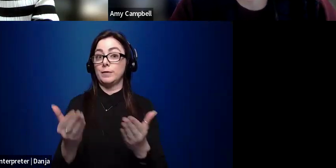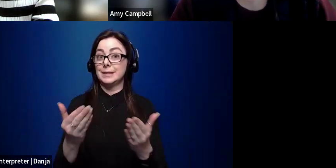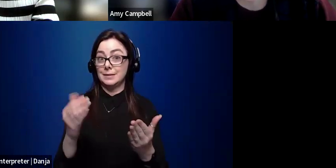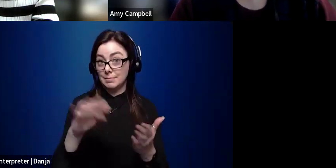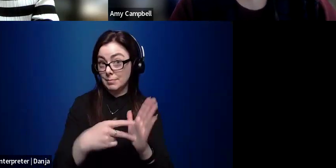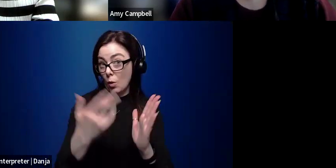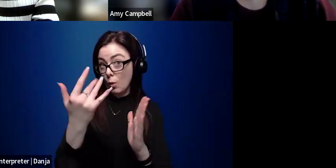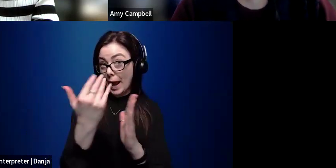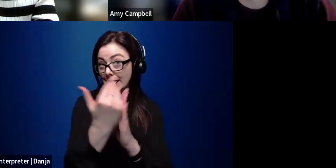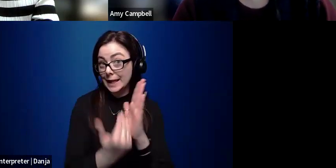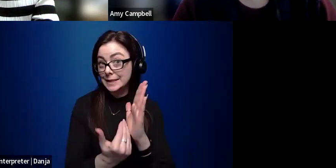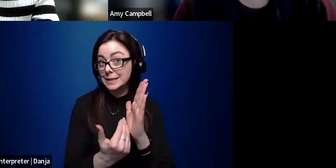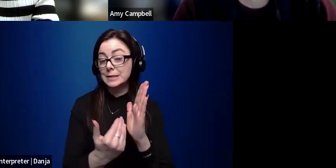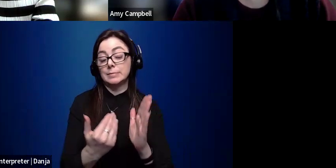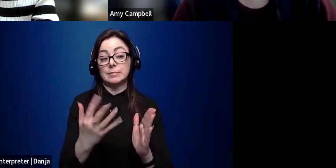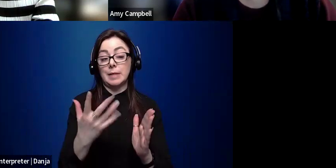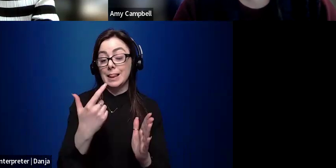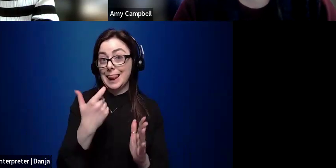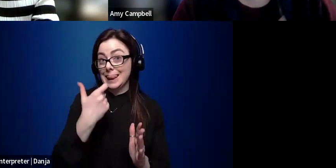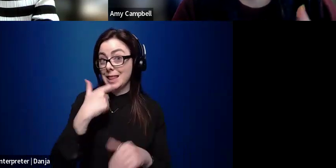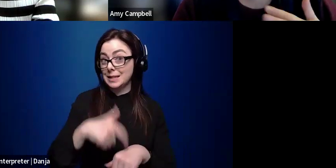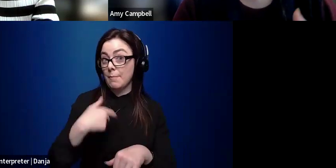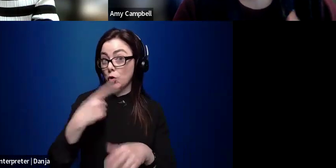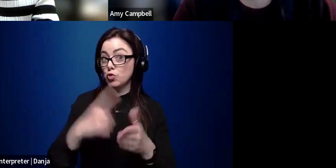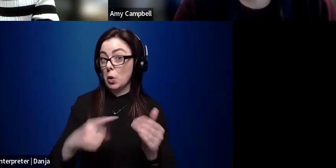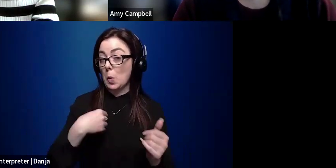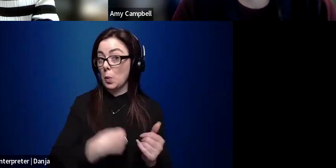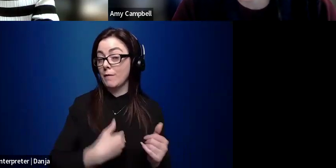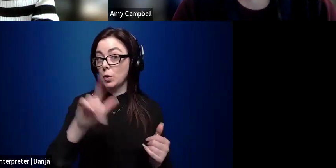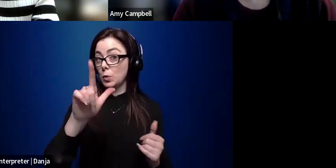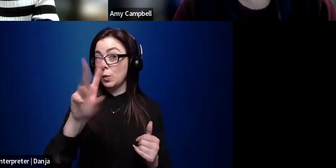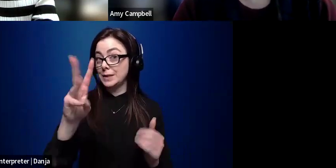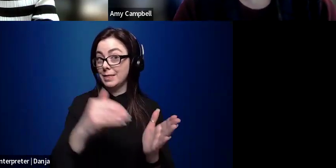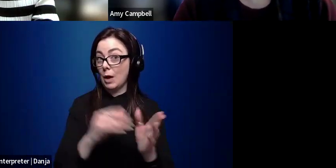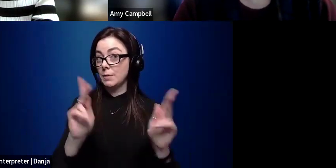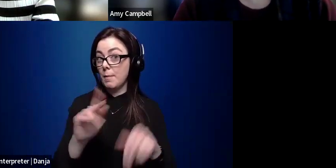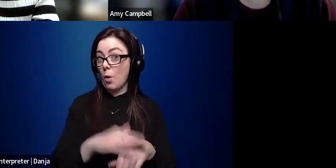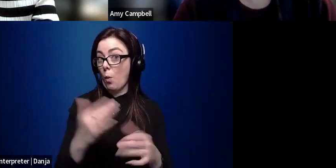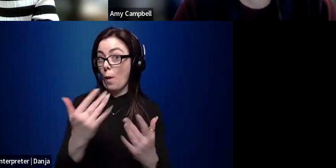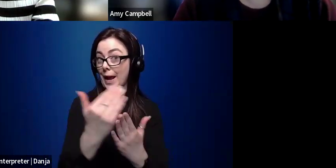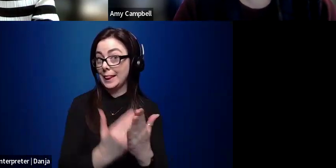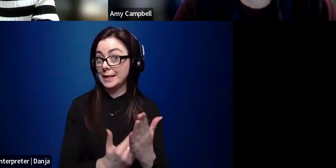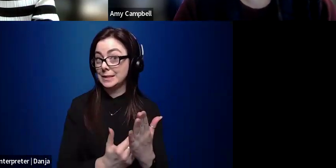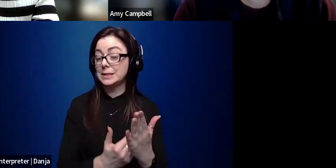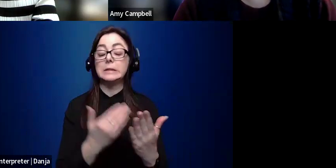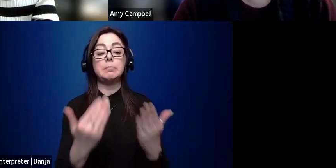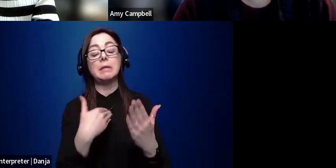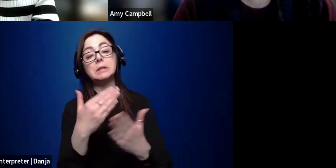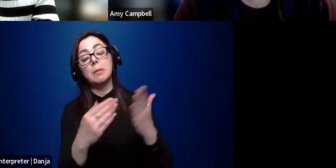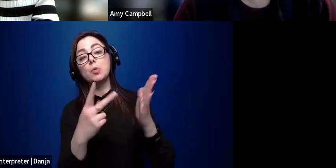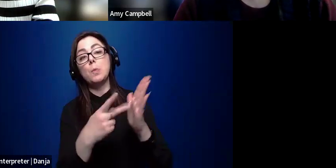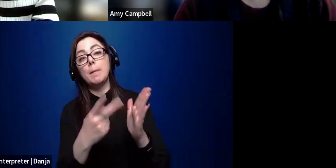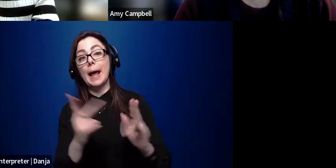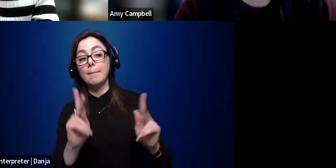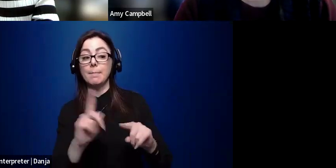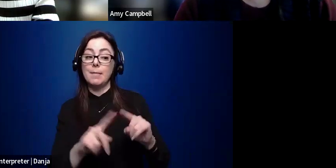26,000 last I checked on waiting lists. That may be duplicated people, but that's the number right now.